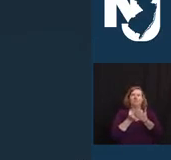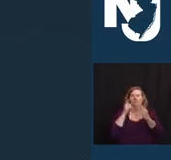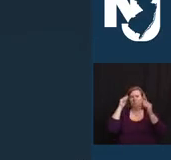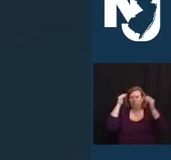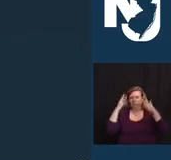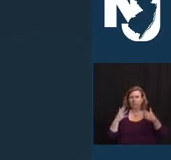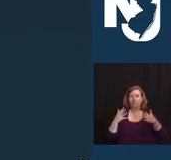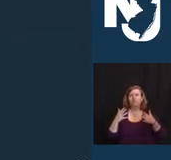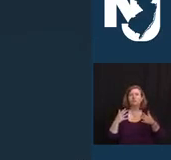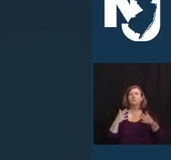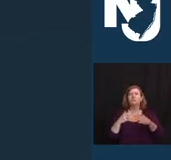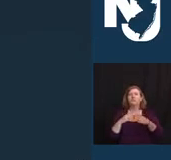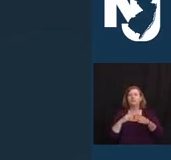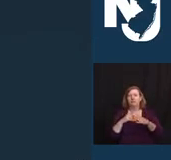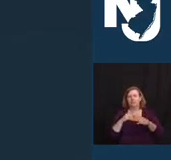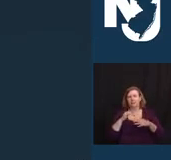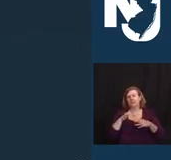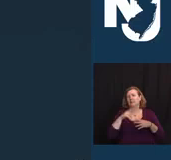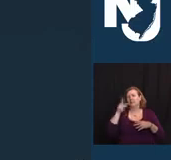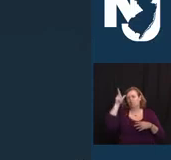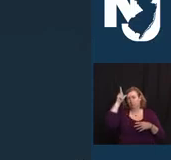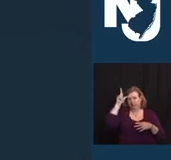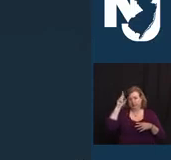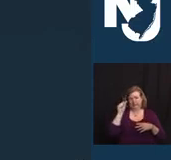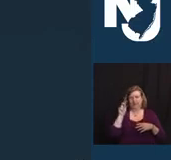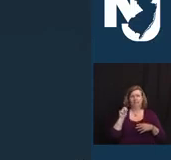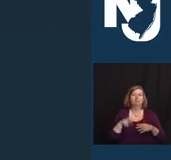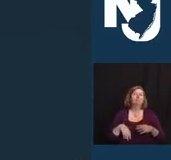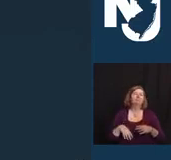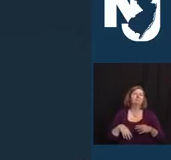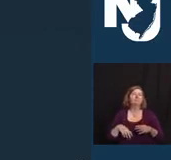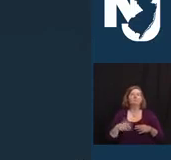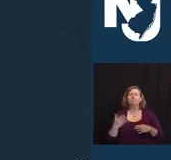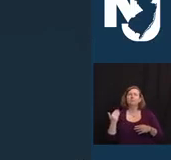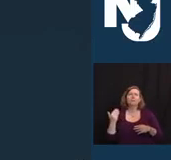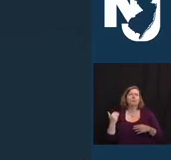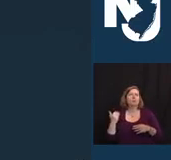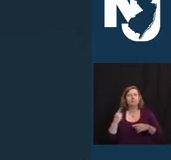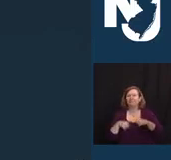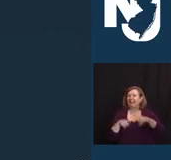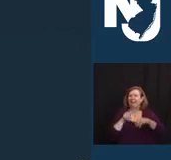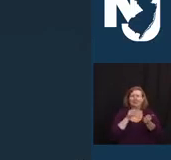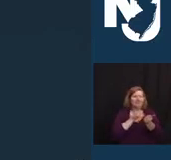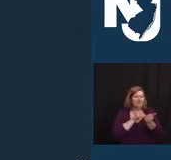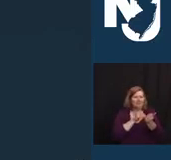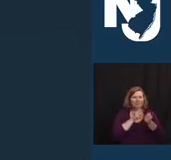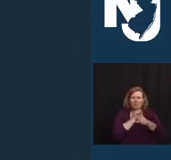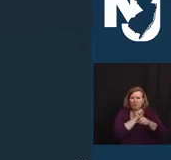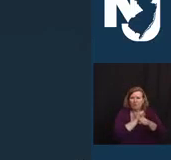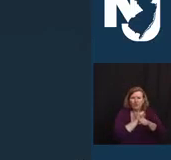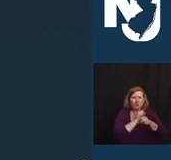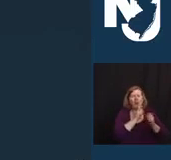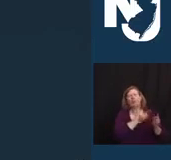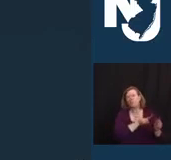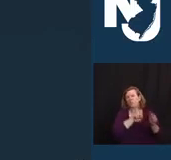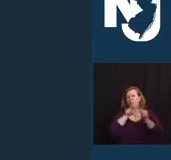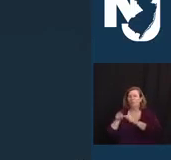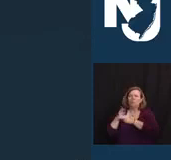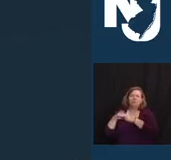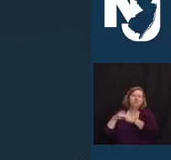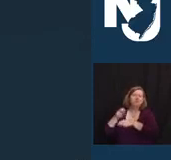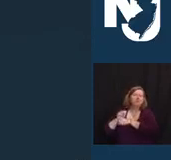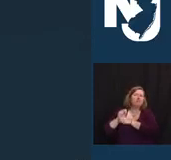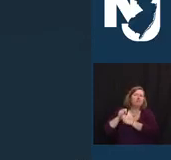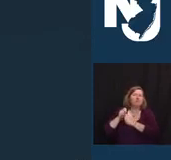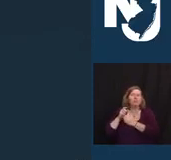couldn't practice veterinary medicine, but during breaks from his job at a grocery store, he prepared for his U.S. qualification exams, which he